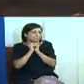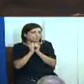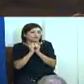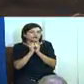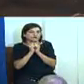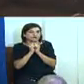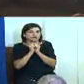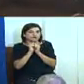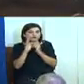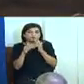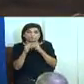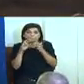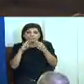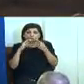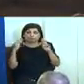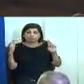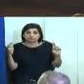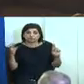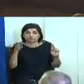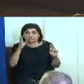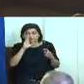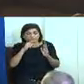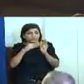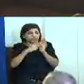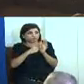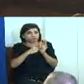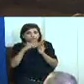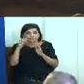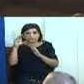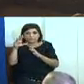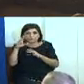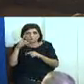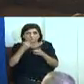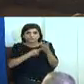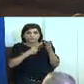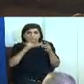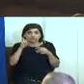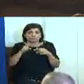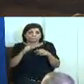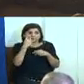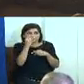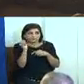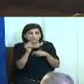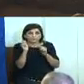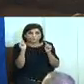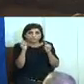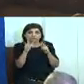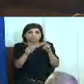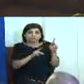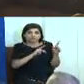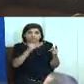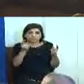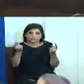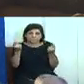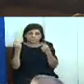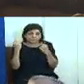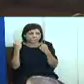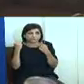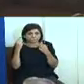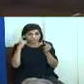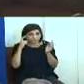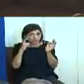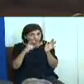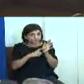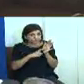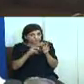all those ribbons, God showed me a little flash of what that was supposed to look like and all the people that are supposed to come because, and did you notice